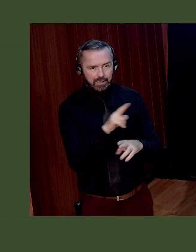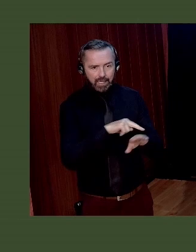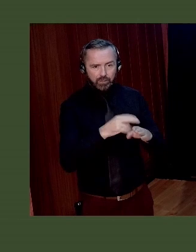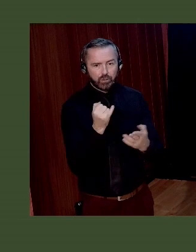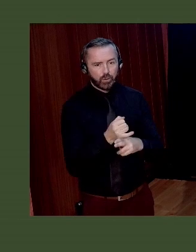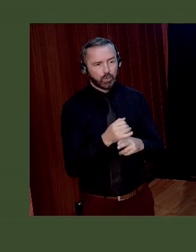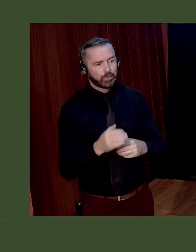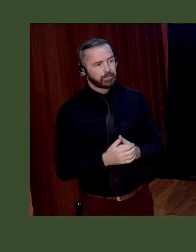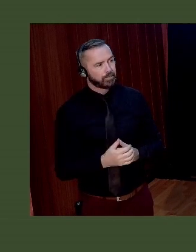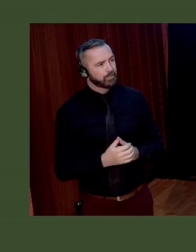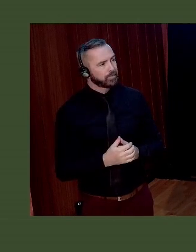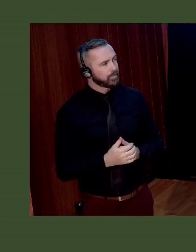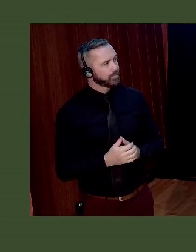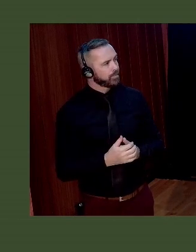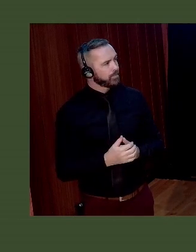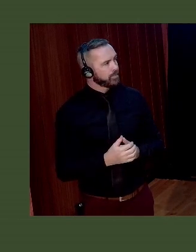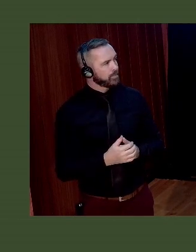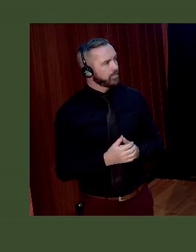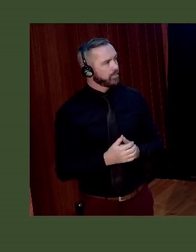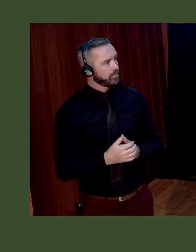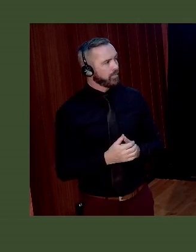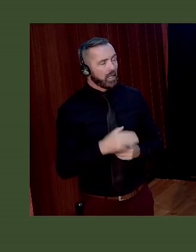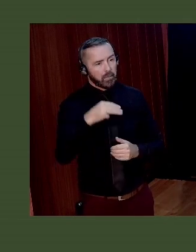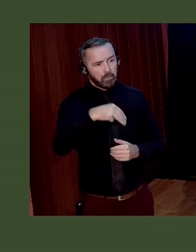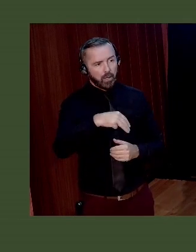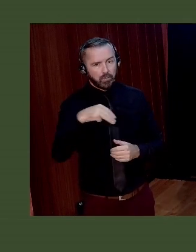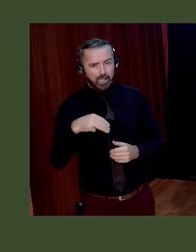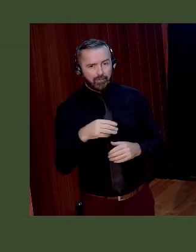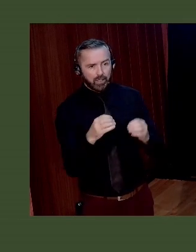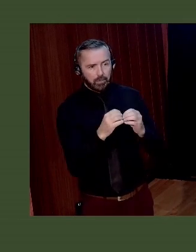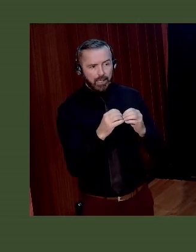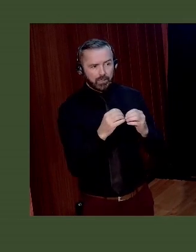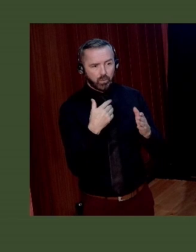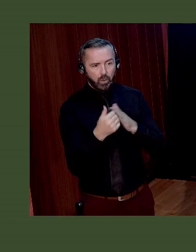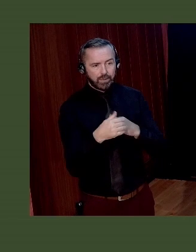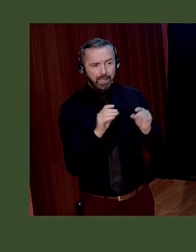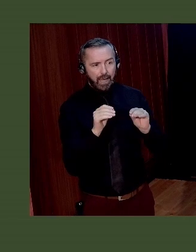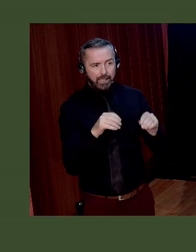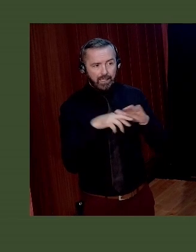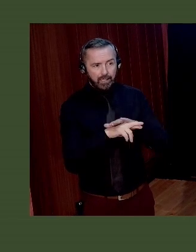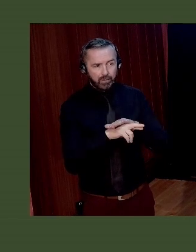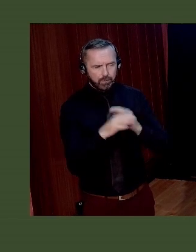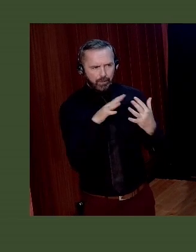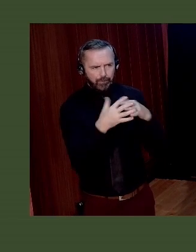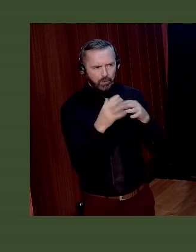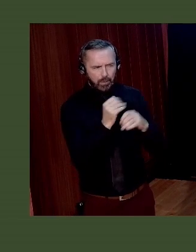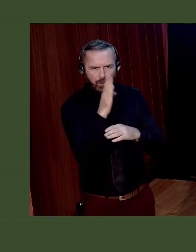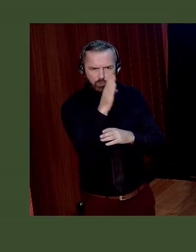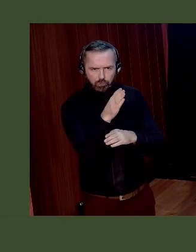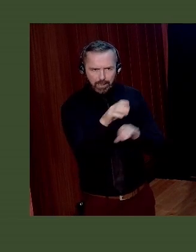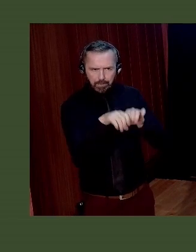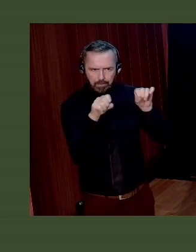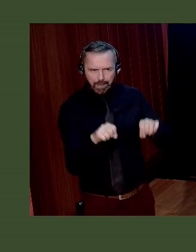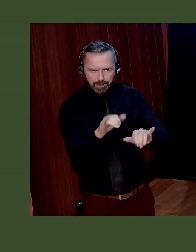schools. But as the scholar Martin McCafferty has pointed out, educators were confused about the direct method, and